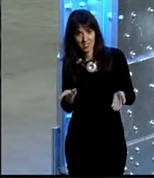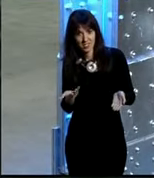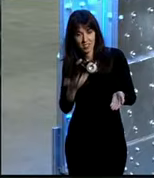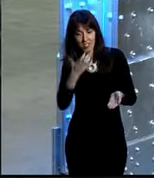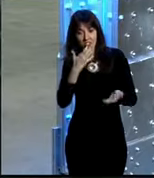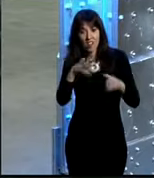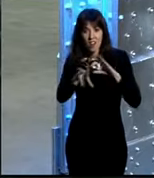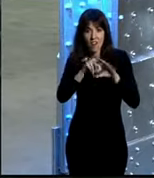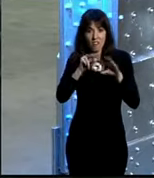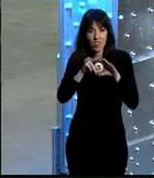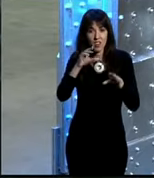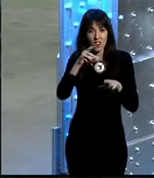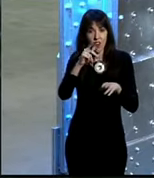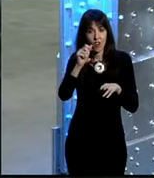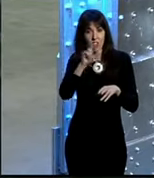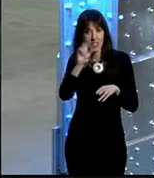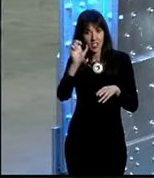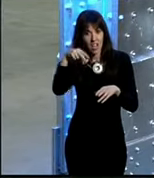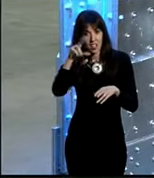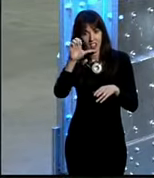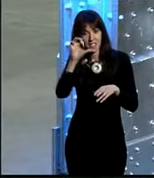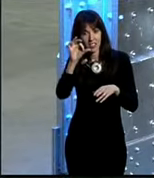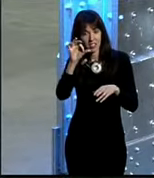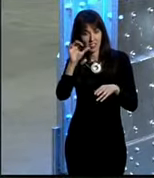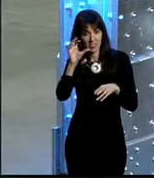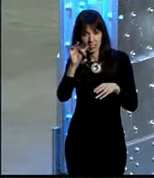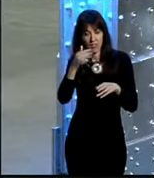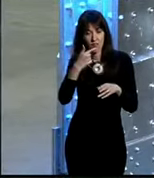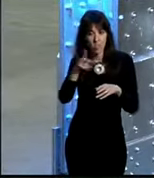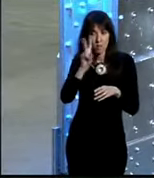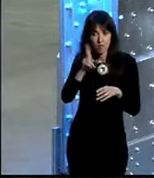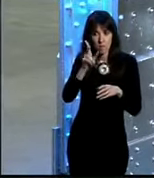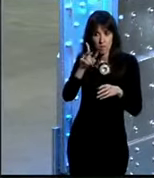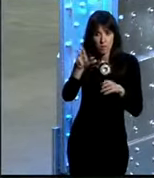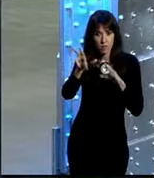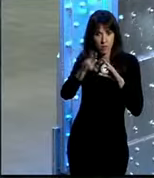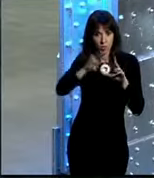chain, and we never have anything. We never have a say.